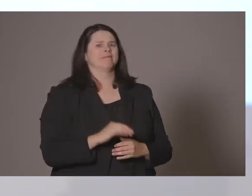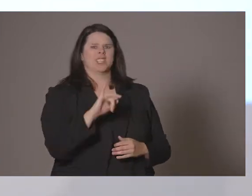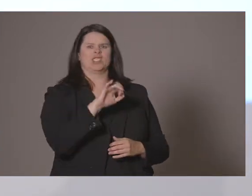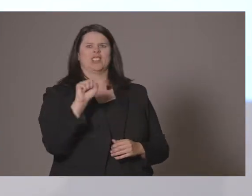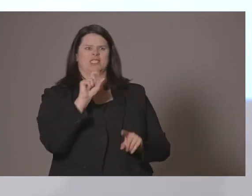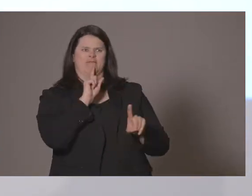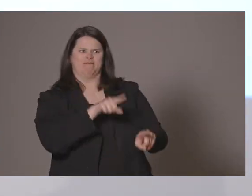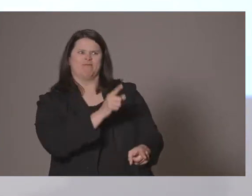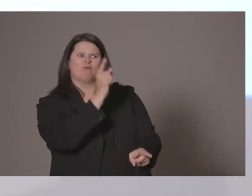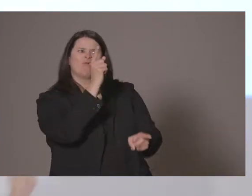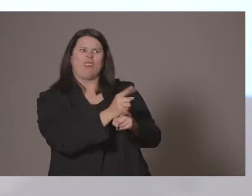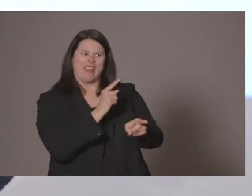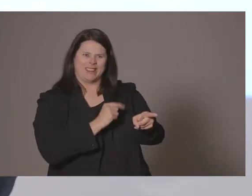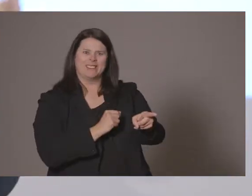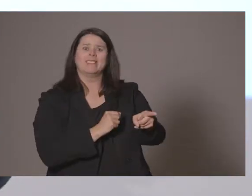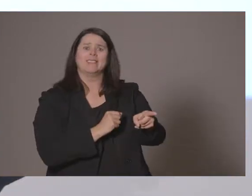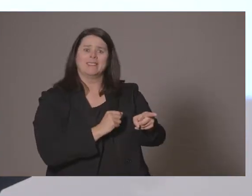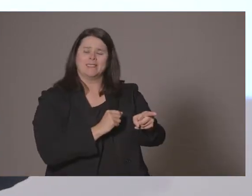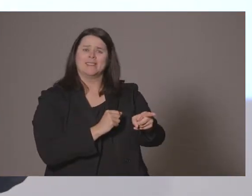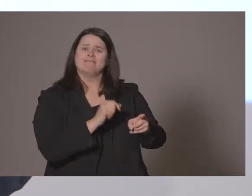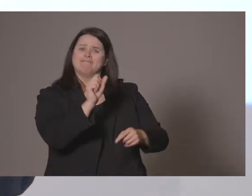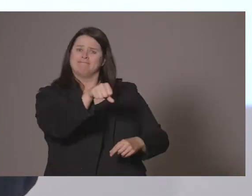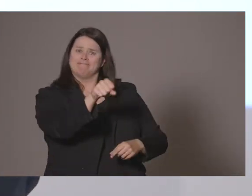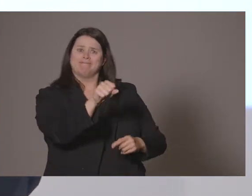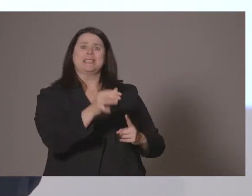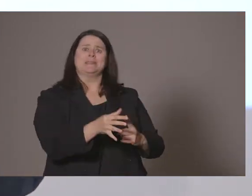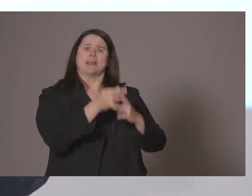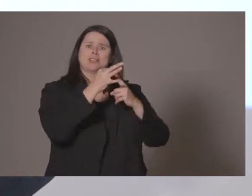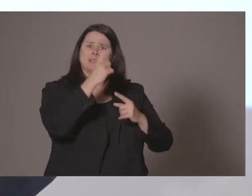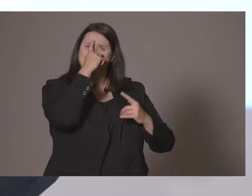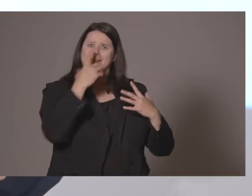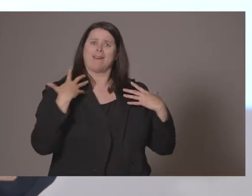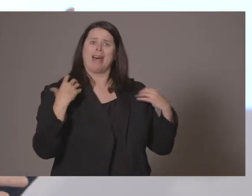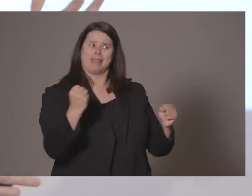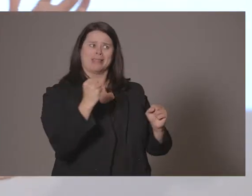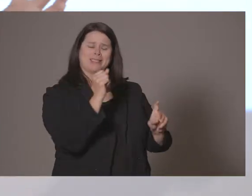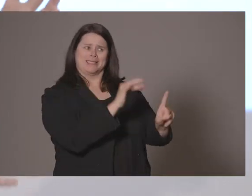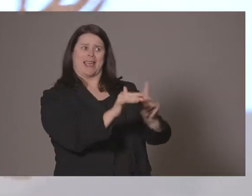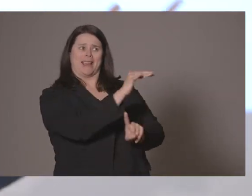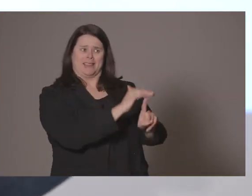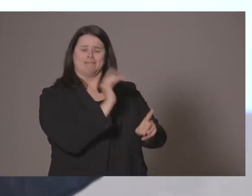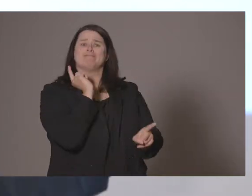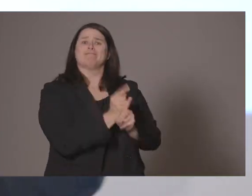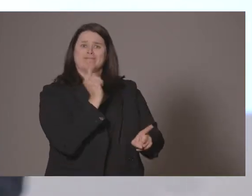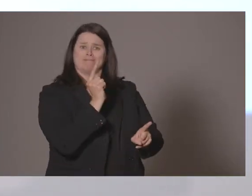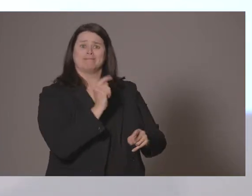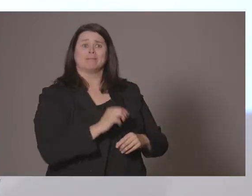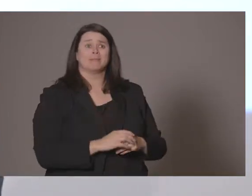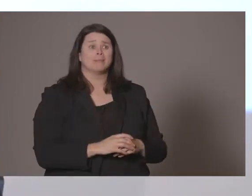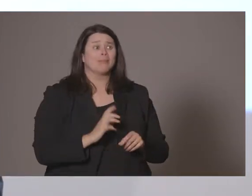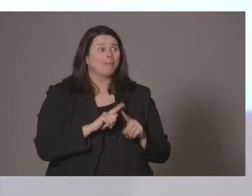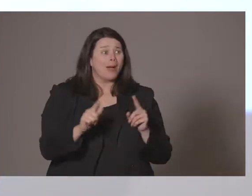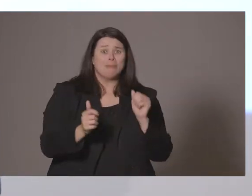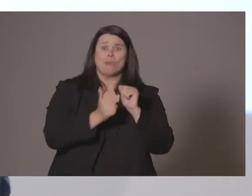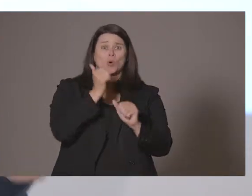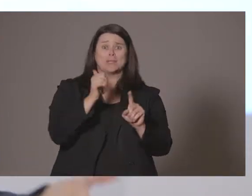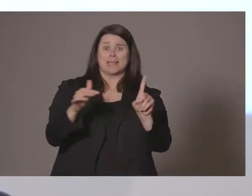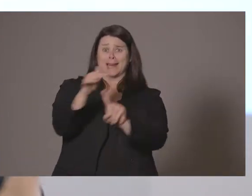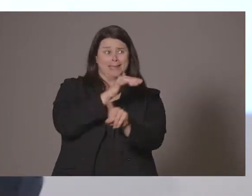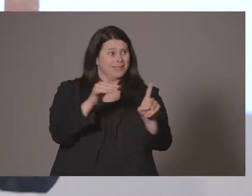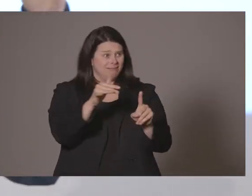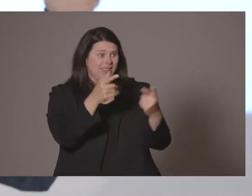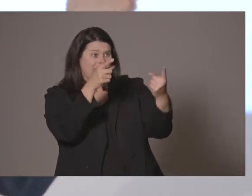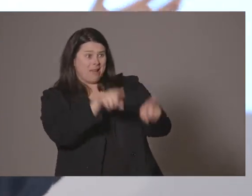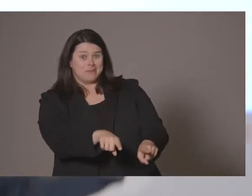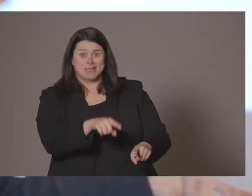There's, especially in a mental health context, right? But it happens in most of the contexts because mental health